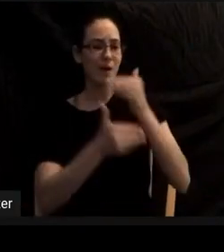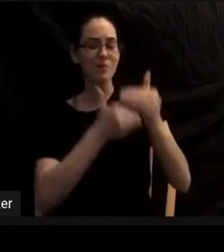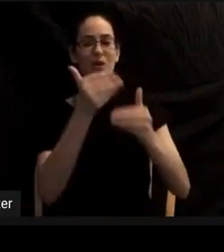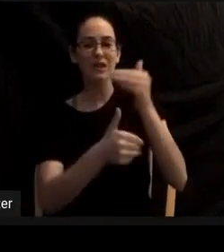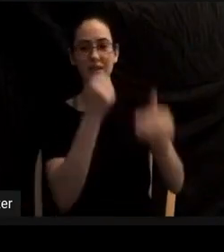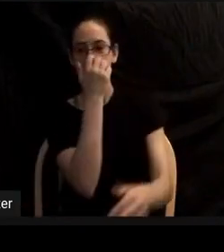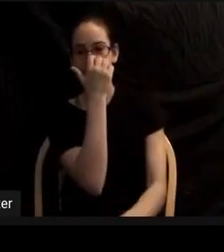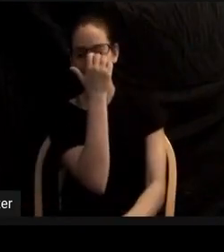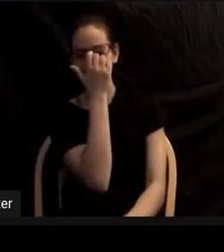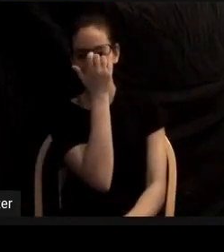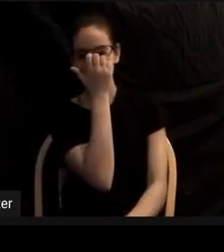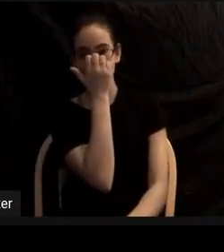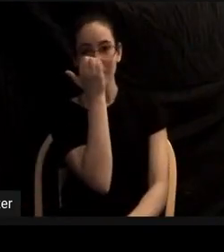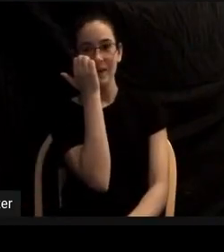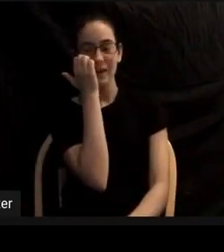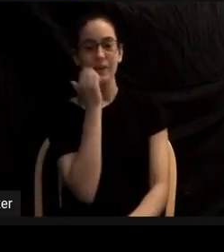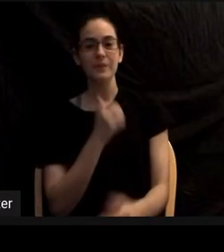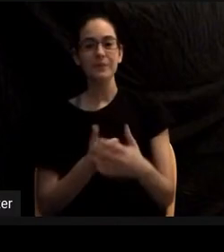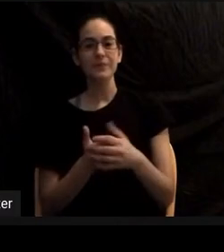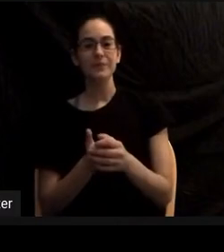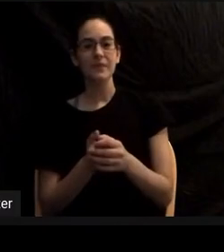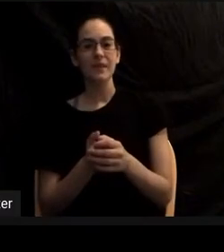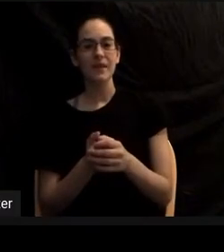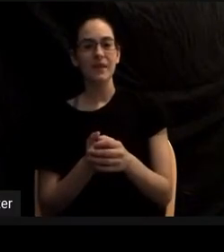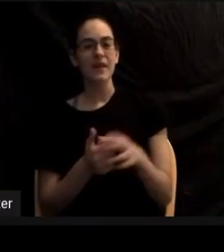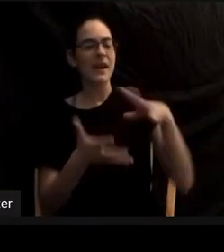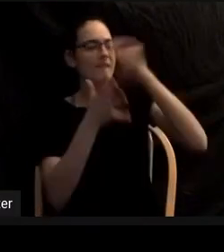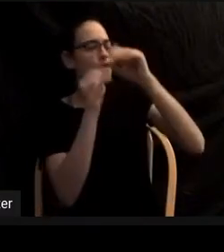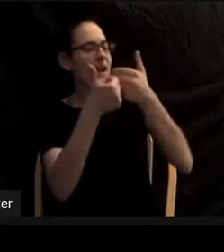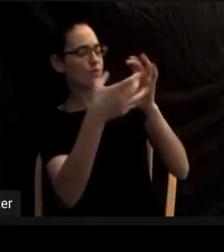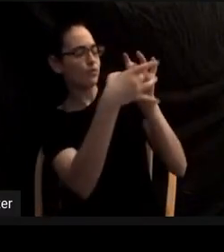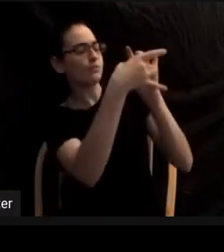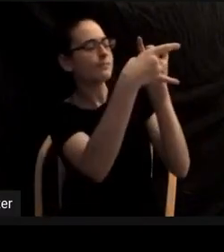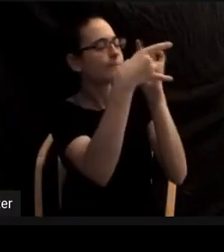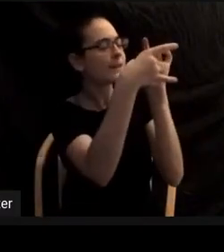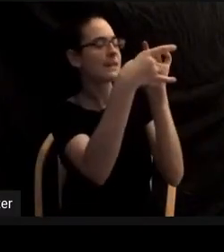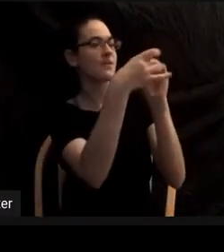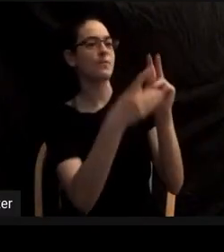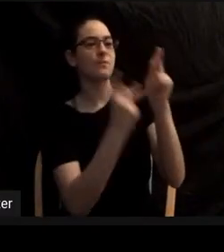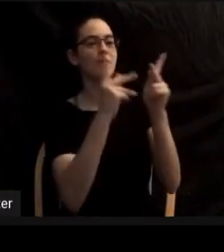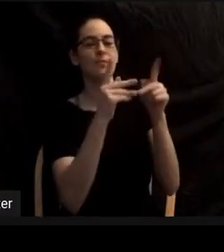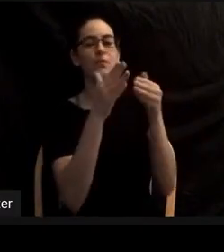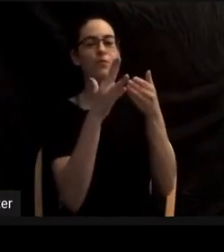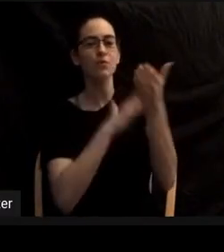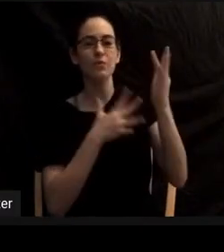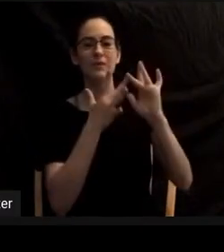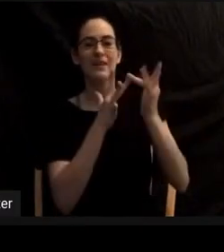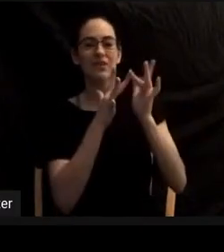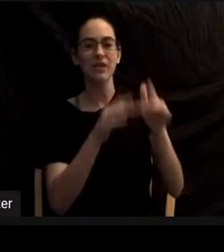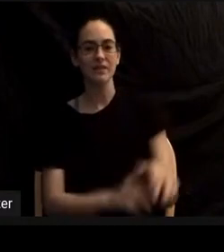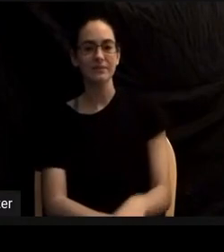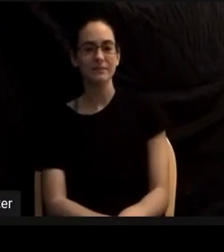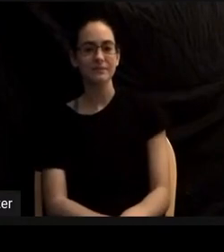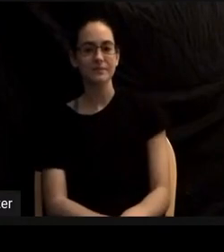not have it be this time suck, but how can I actually connect with people in a way that I'm not always looking for someone